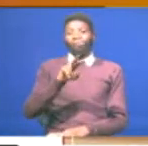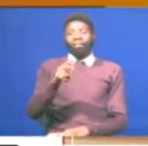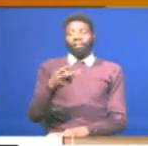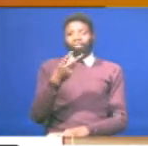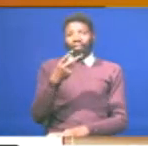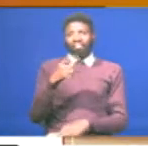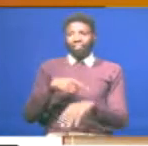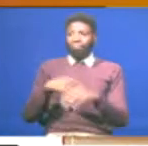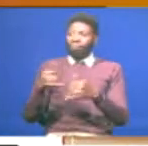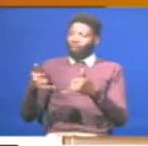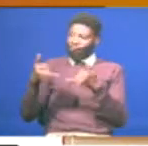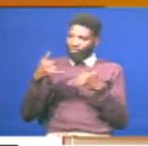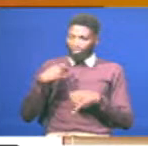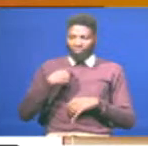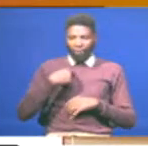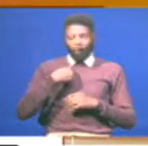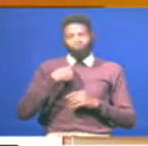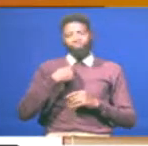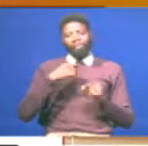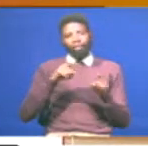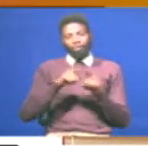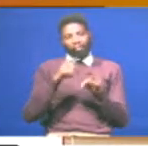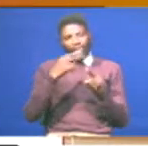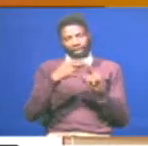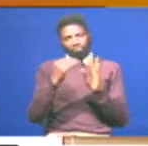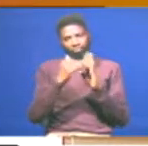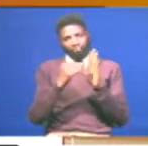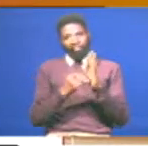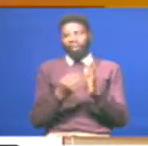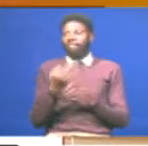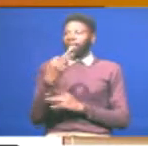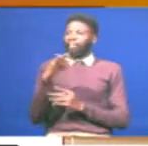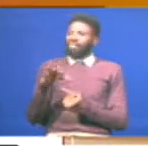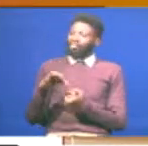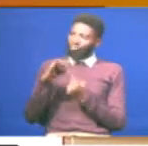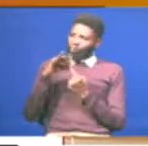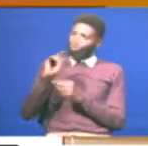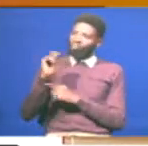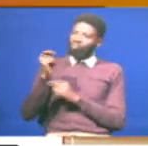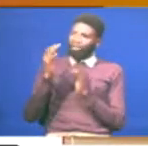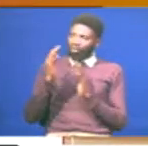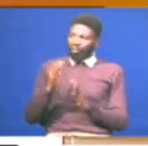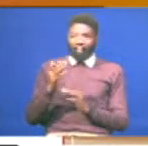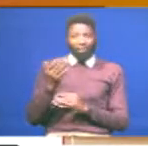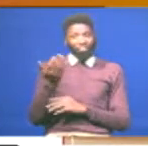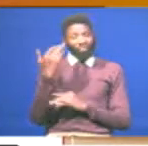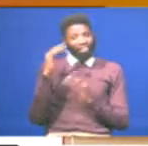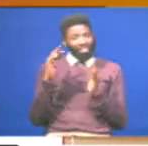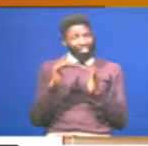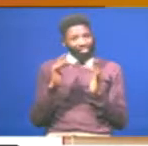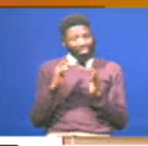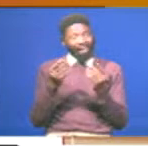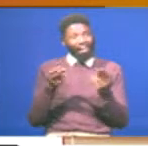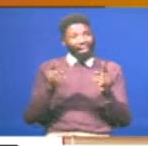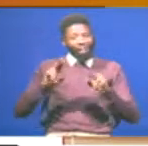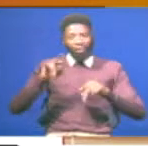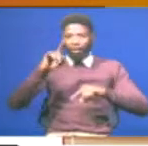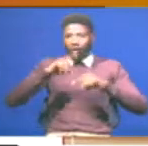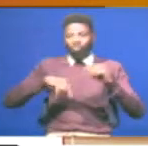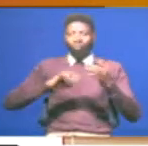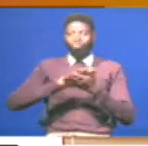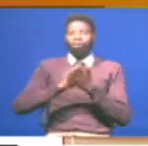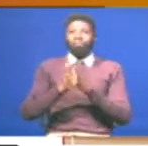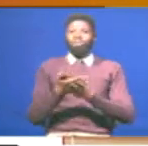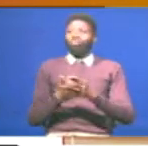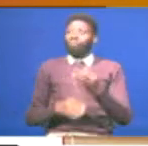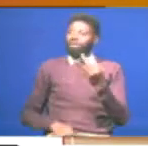to three very special Kenyans. I don't think internet would have happened then had it not been for them. Mika